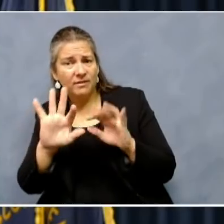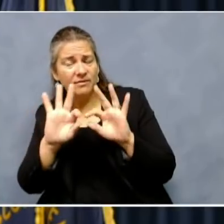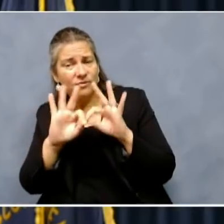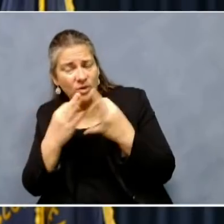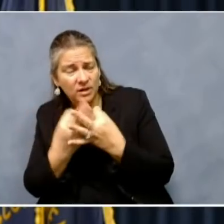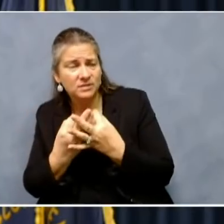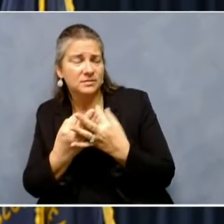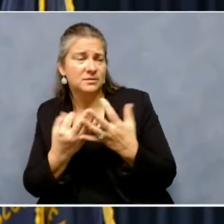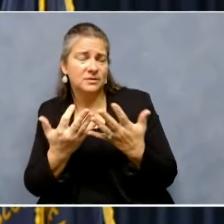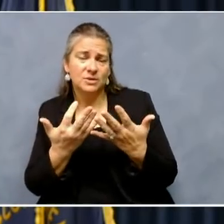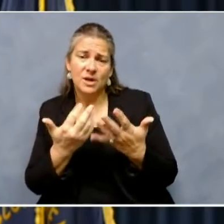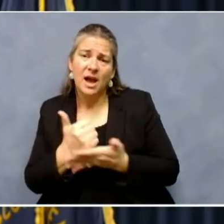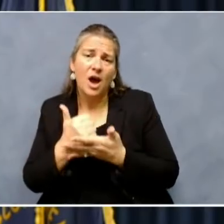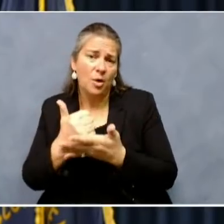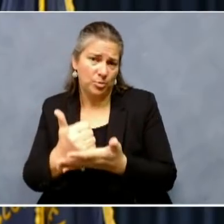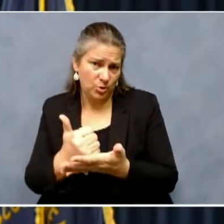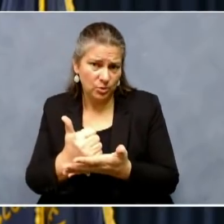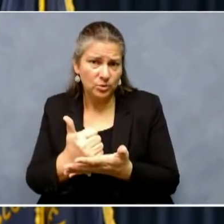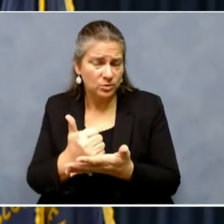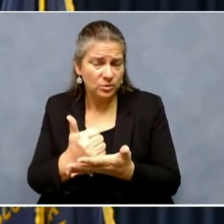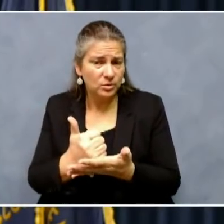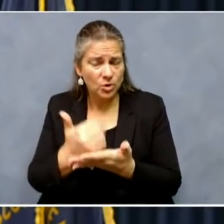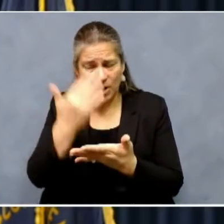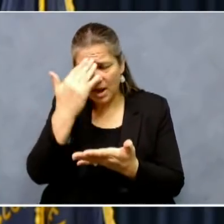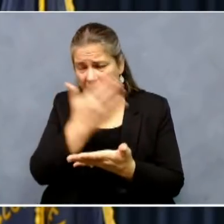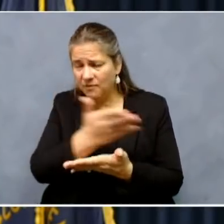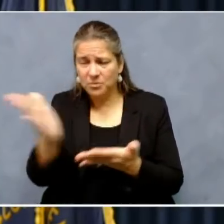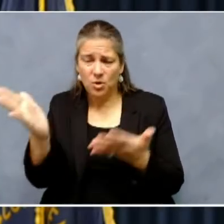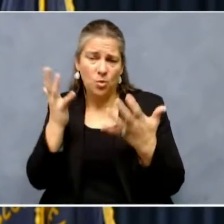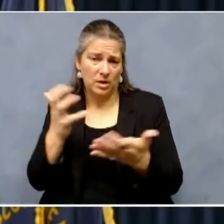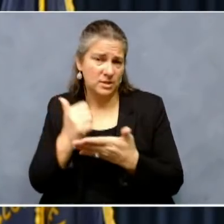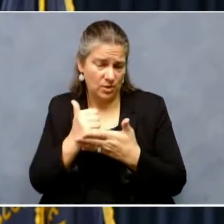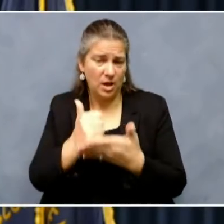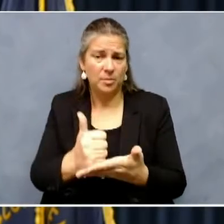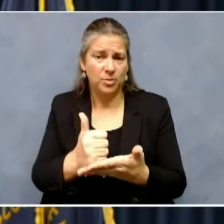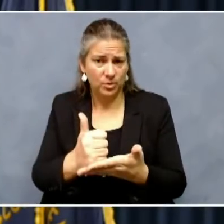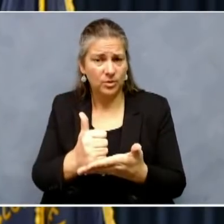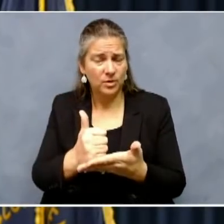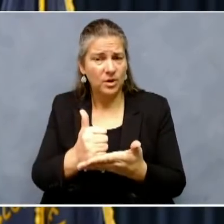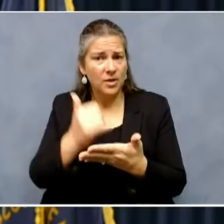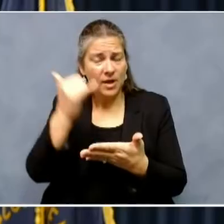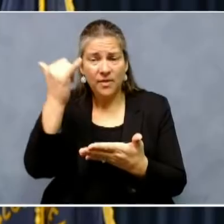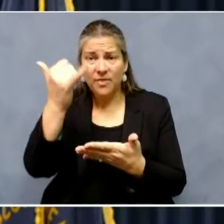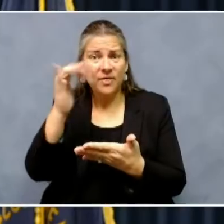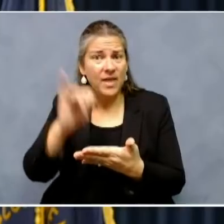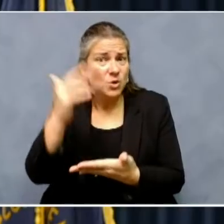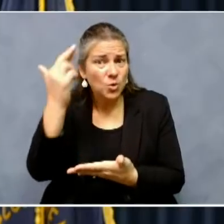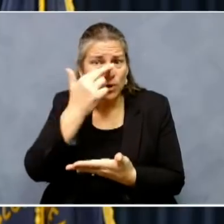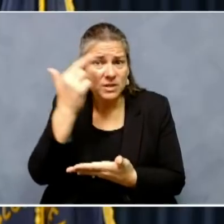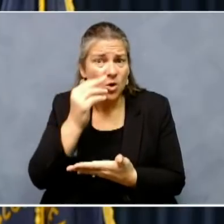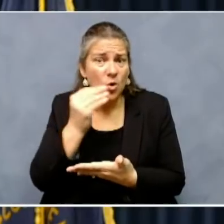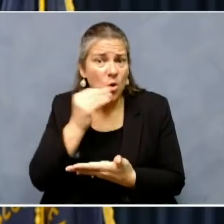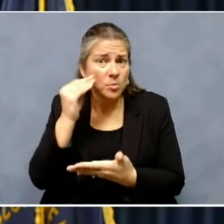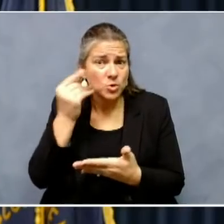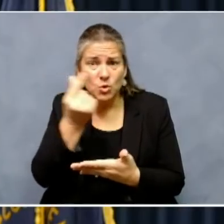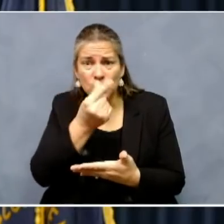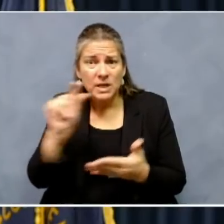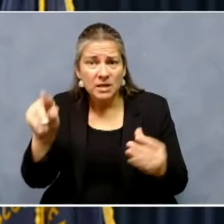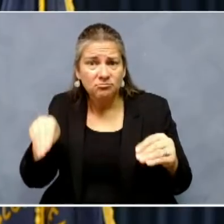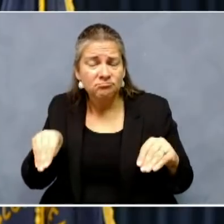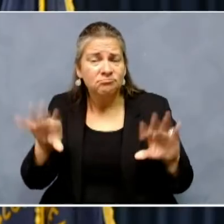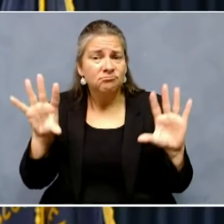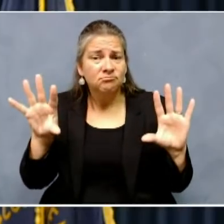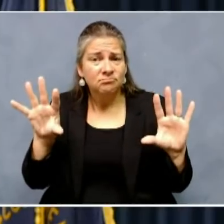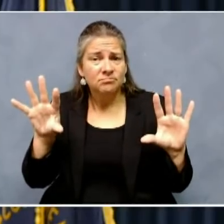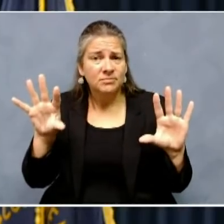I know everybody out there wants to help. It's why they lit their homes up green. It's why they did so many things during this. So if you need